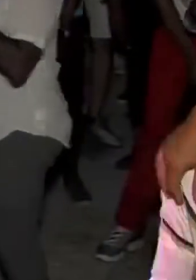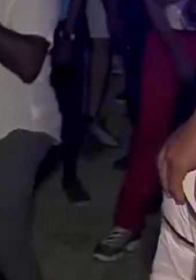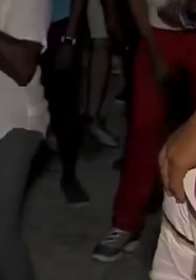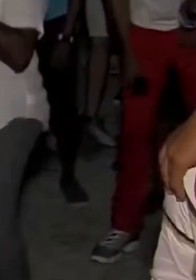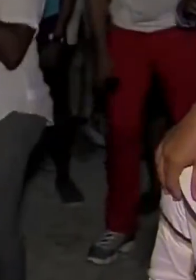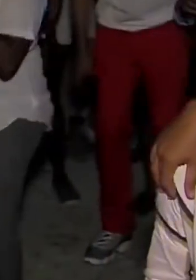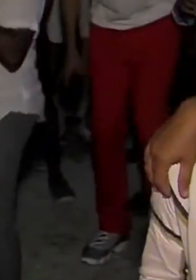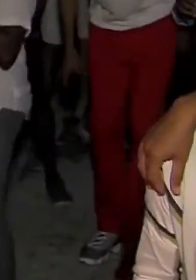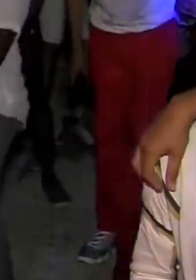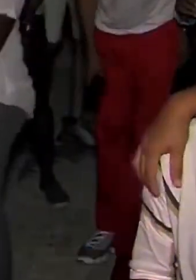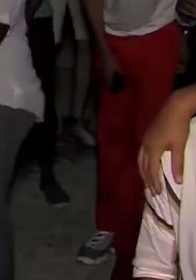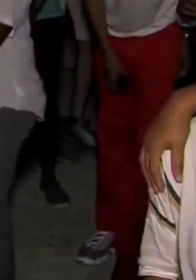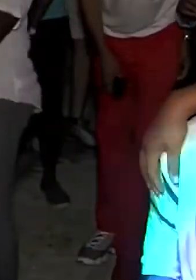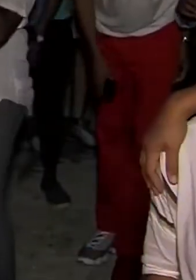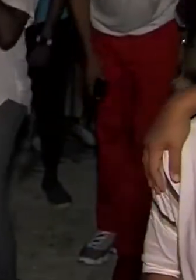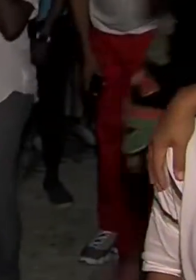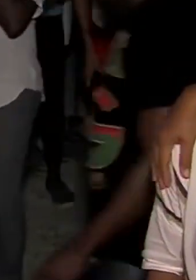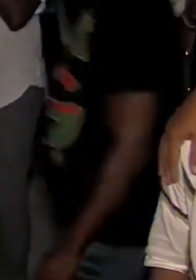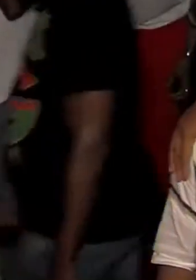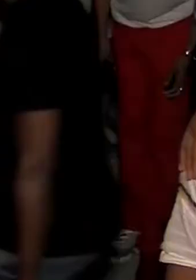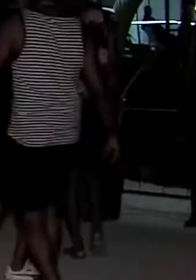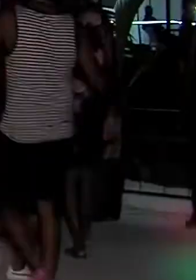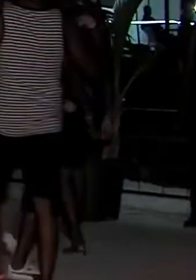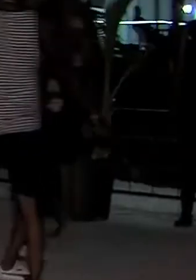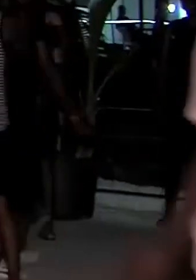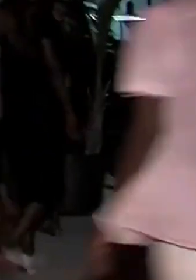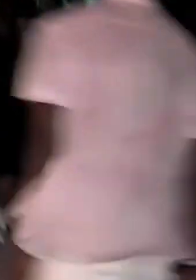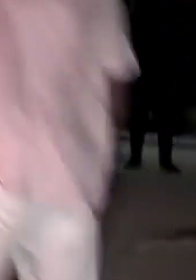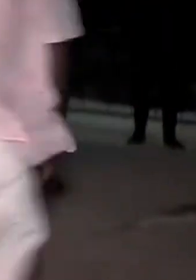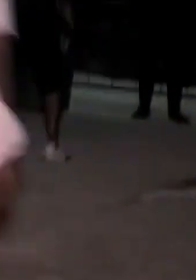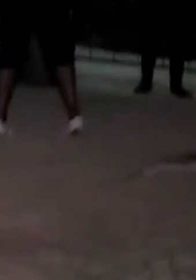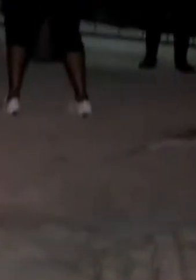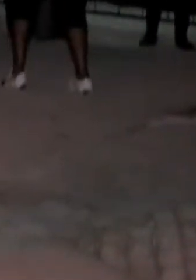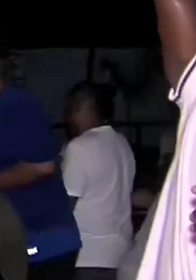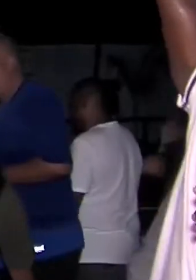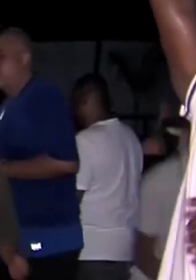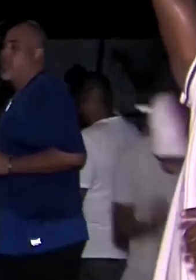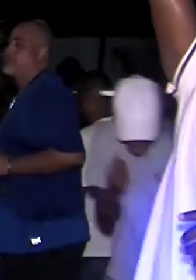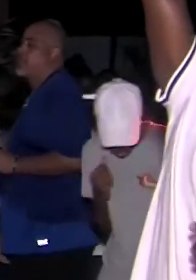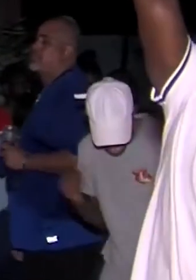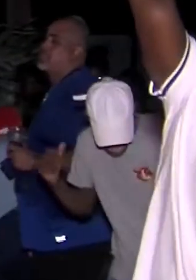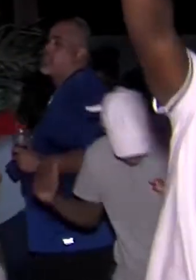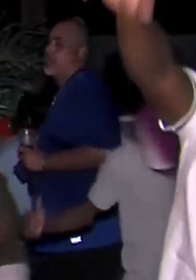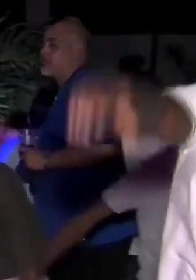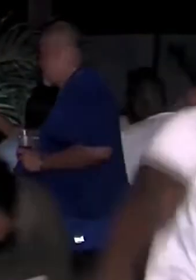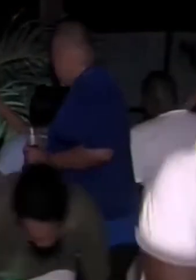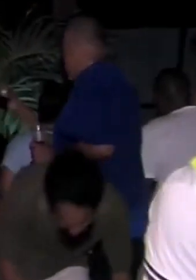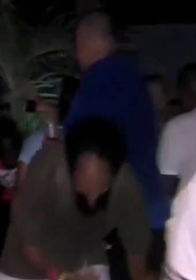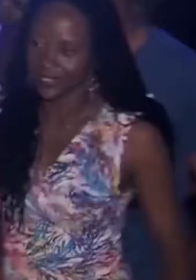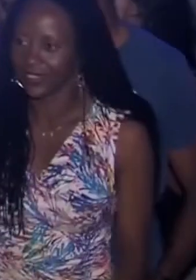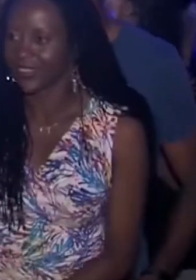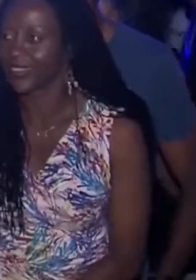save some of my energy for this weekend at Powder. In the meantime, taking some of this